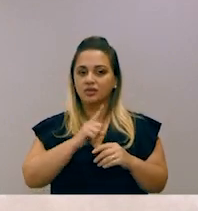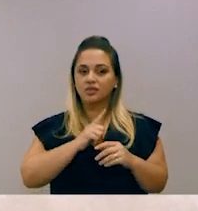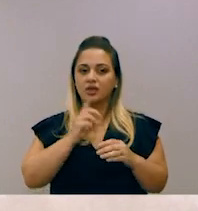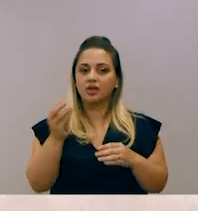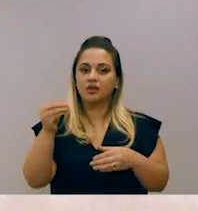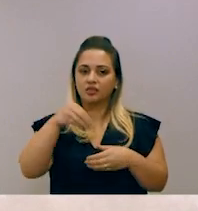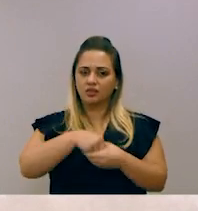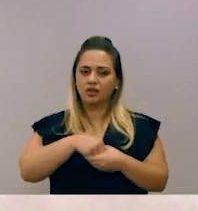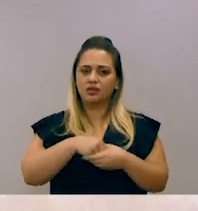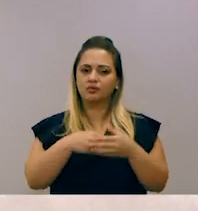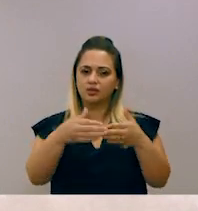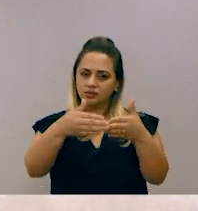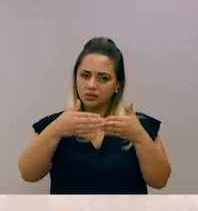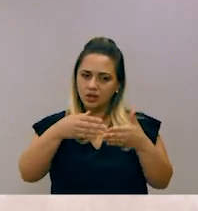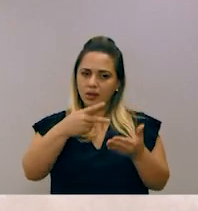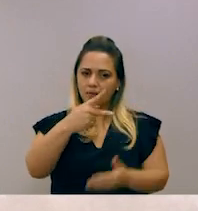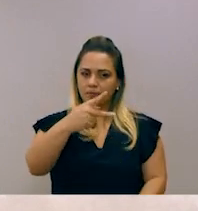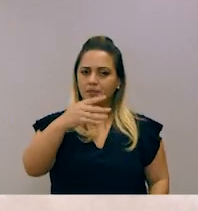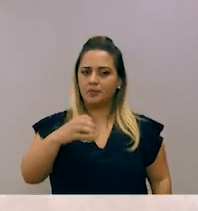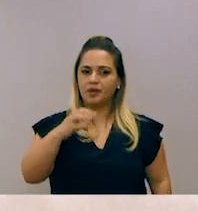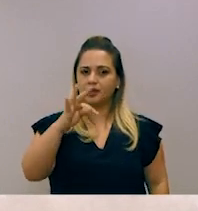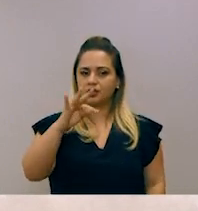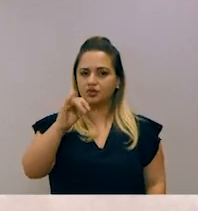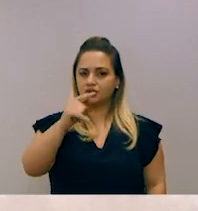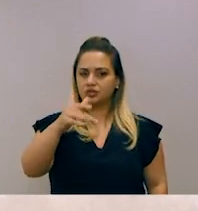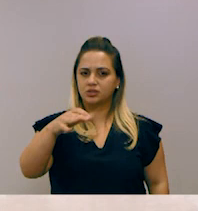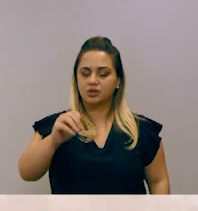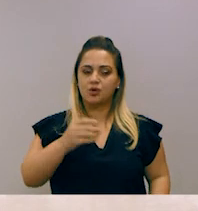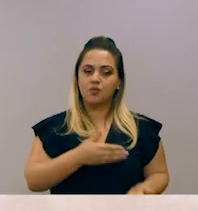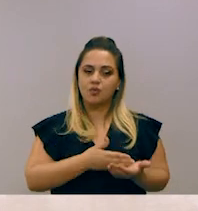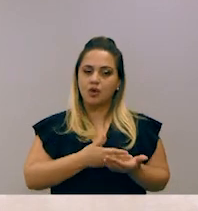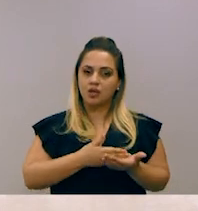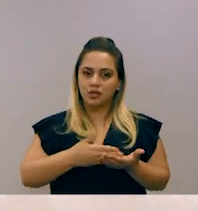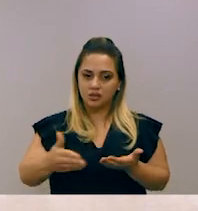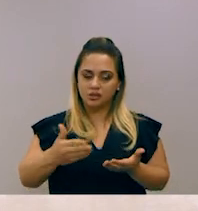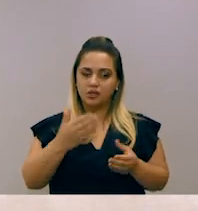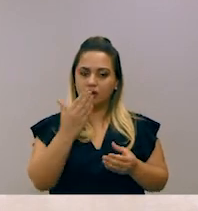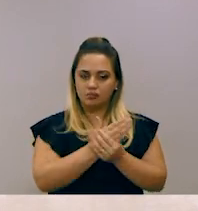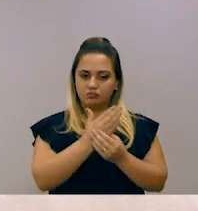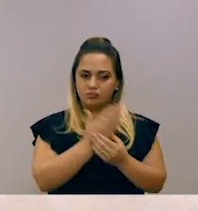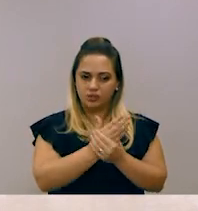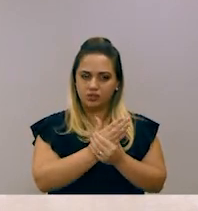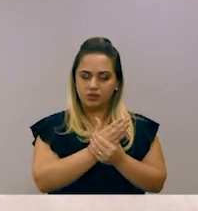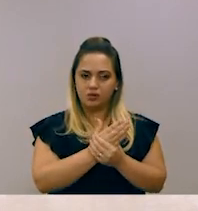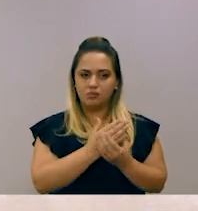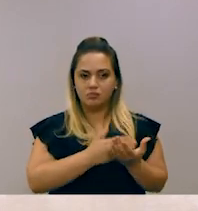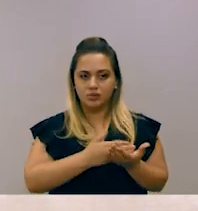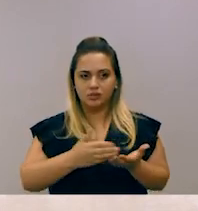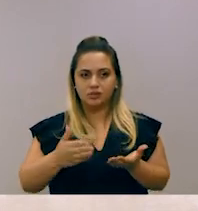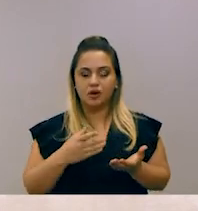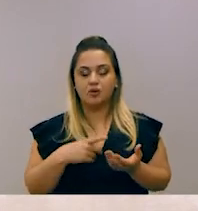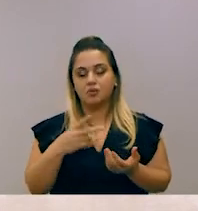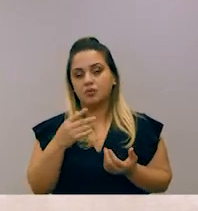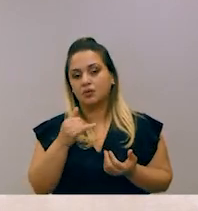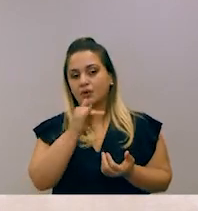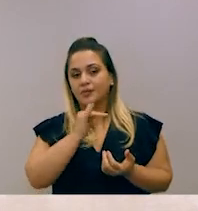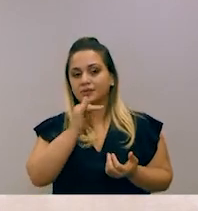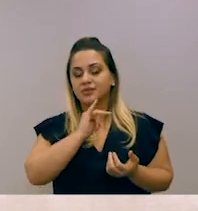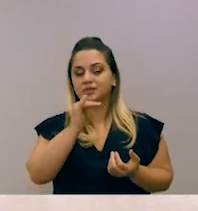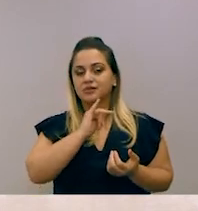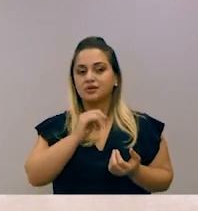way in the initial petitions, which are made by a specific topic, for example, the